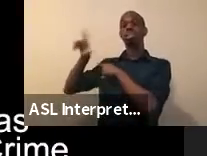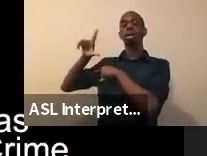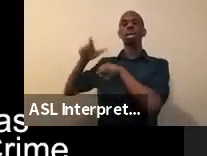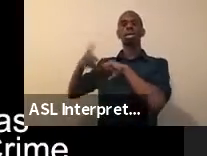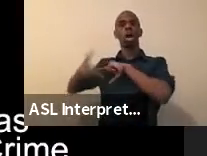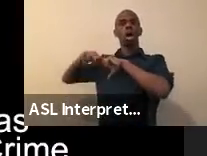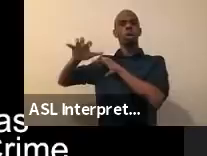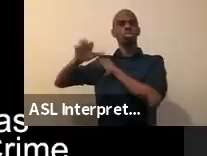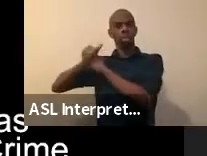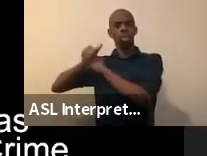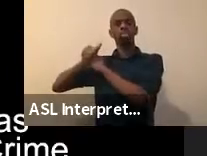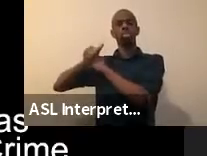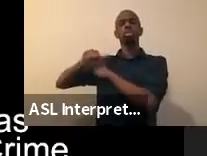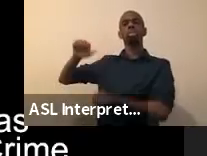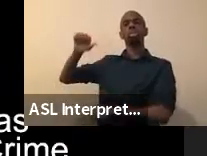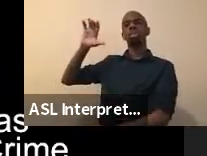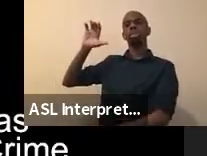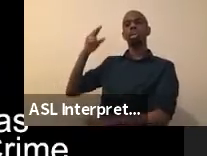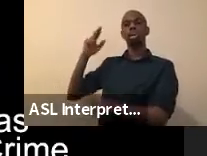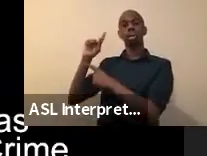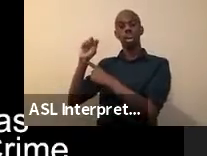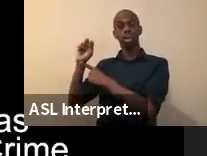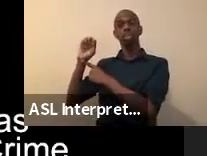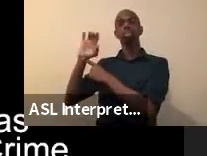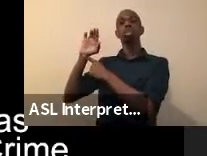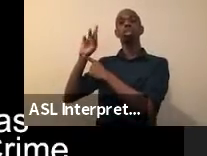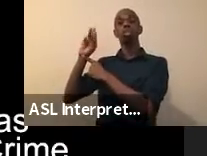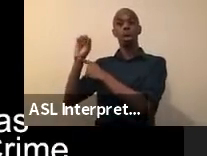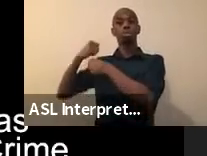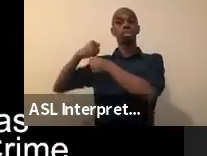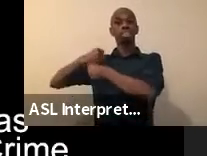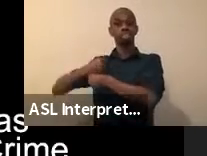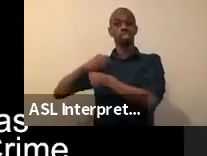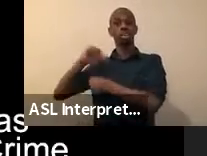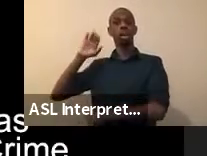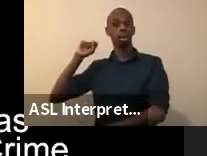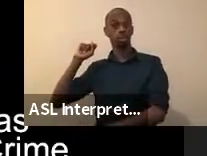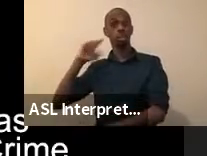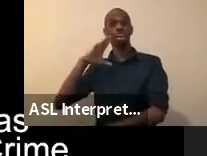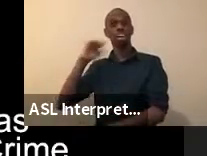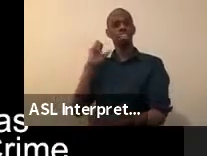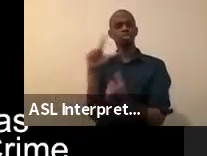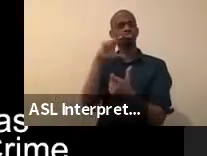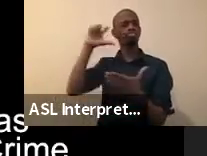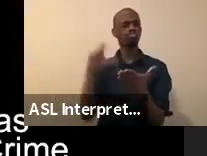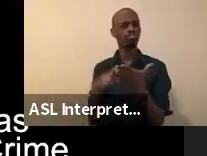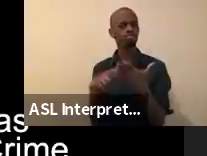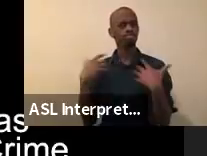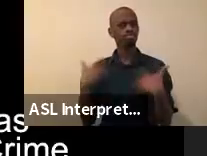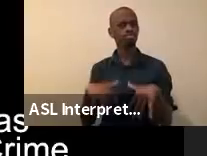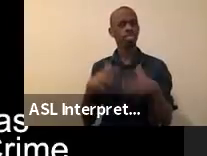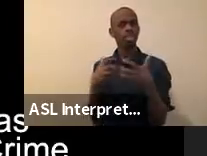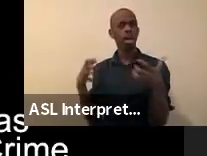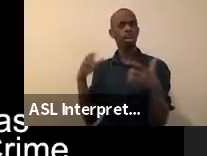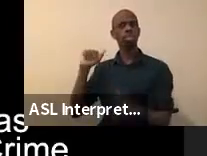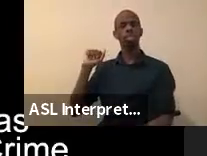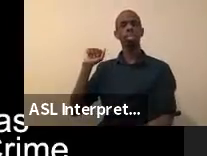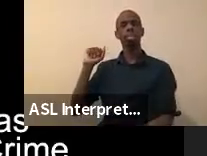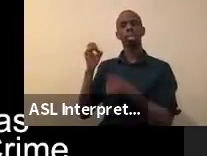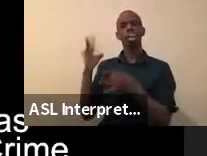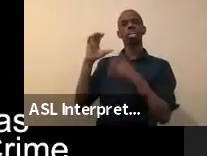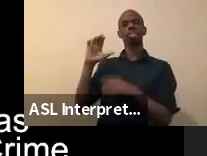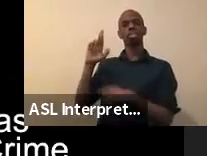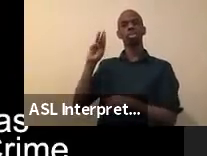Act. And this means, you know, and what you see is a lot of the Hate Crimes Acts is expanding kind of the